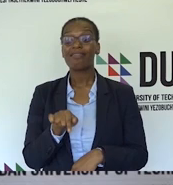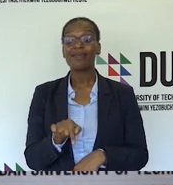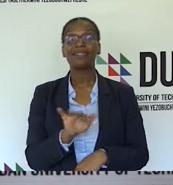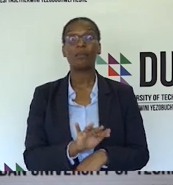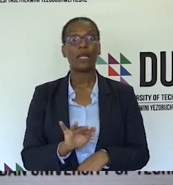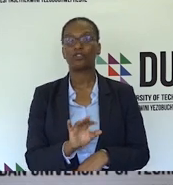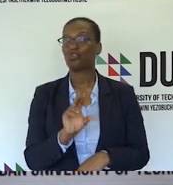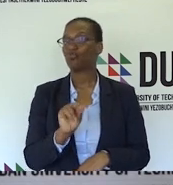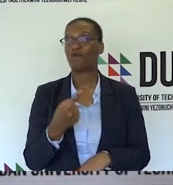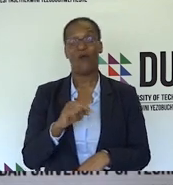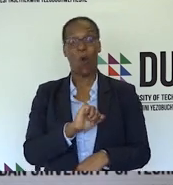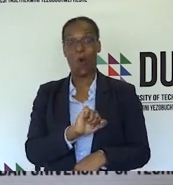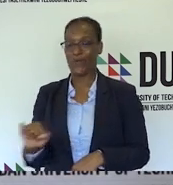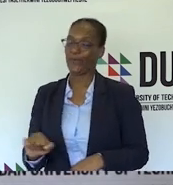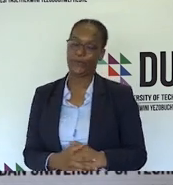place is not for you.